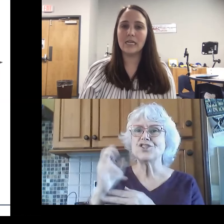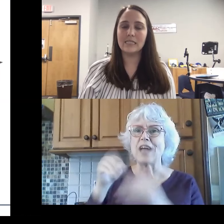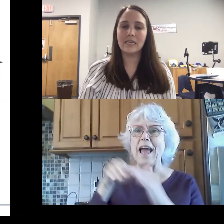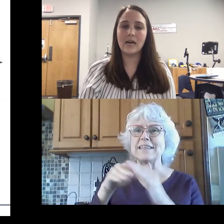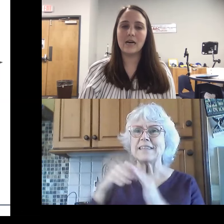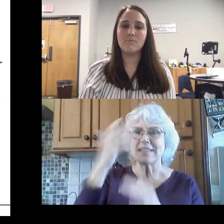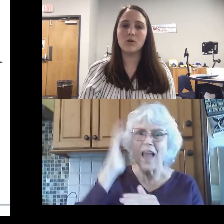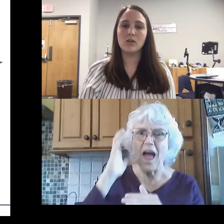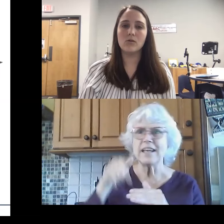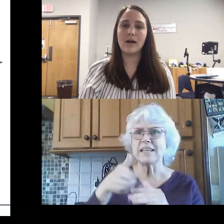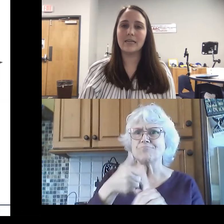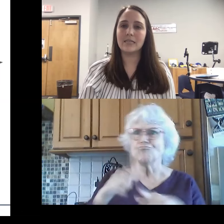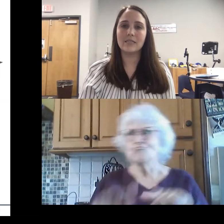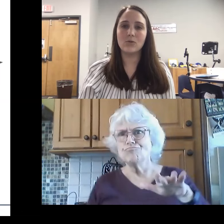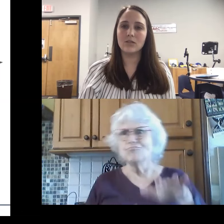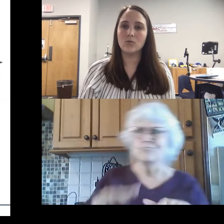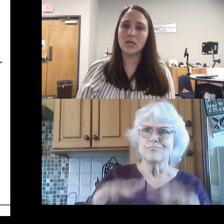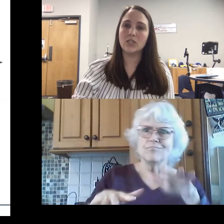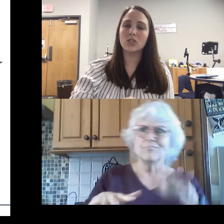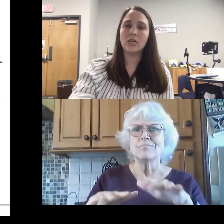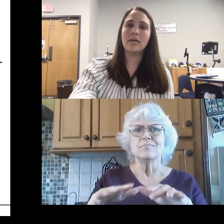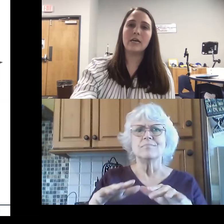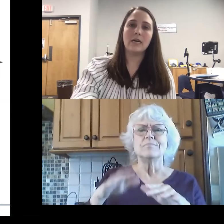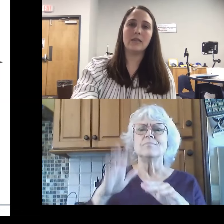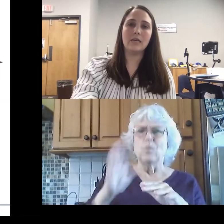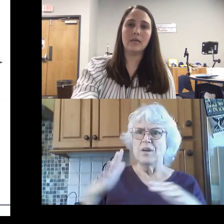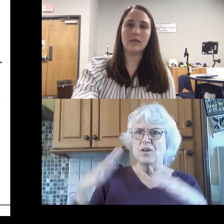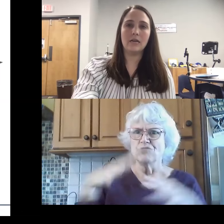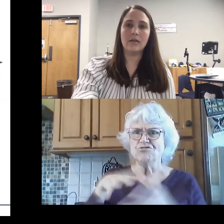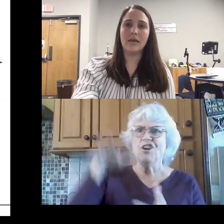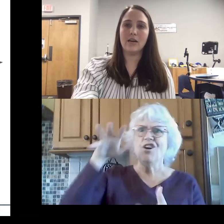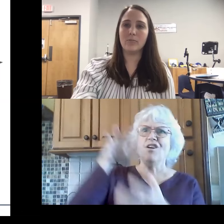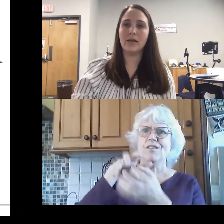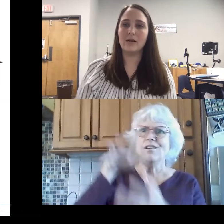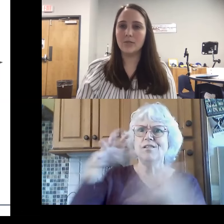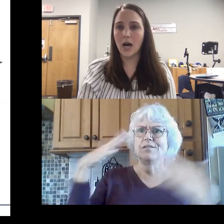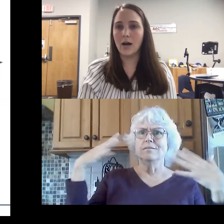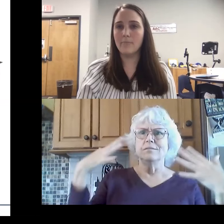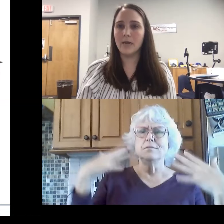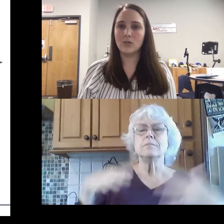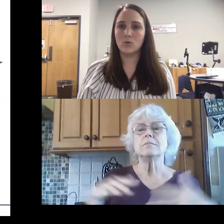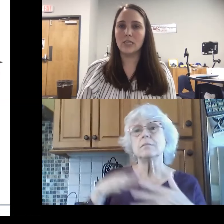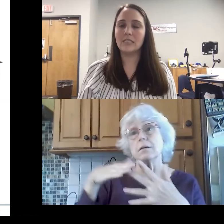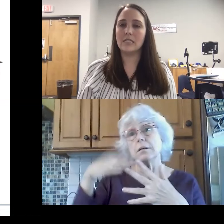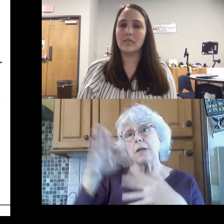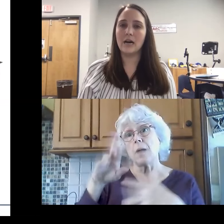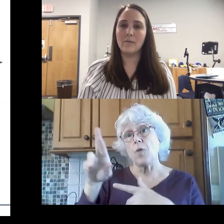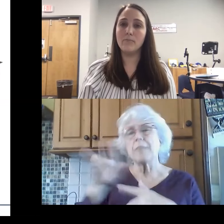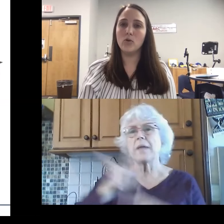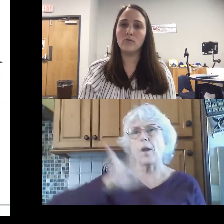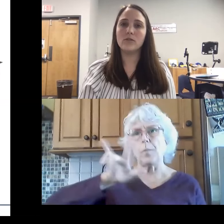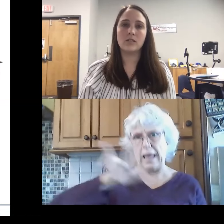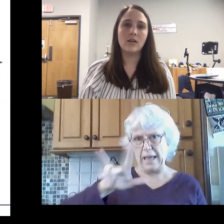noise when you access it with a switch. And then the airplane up top makes noise and